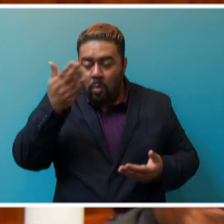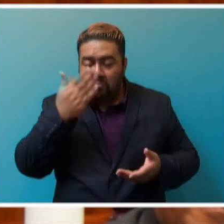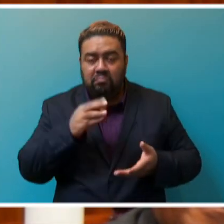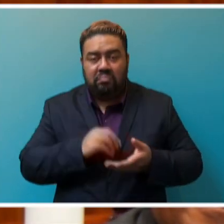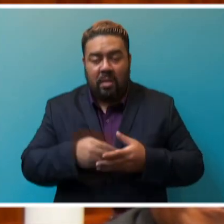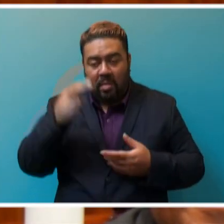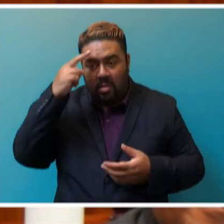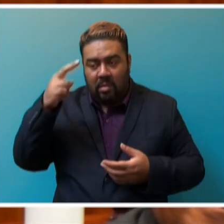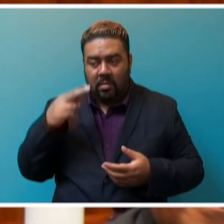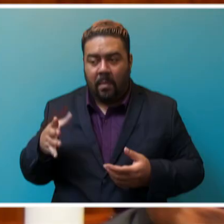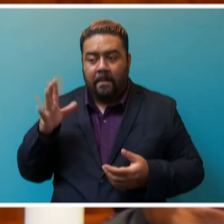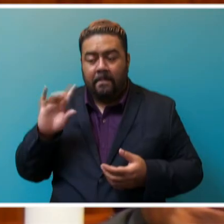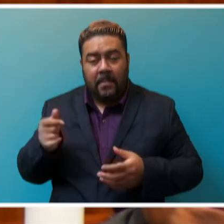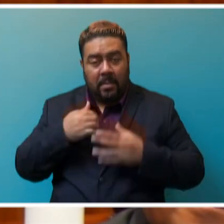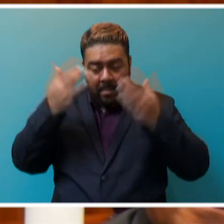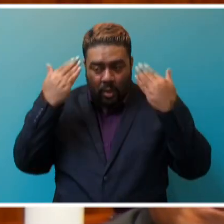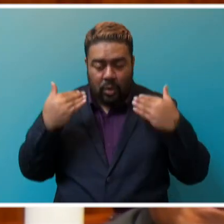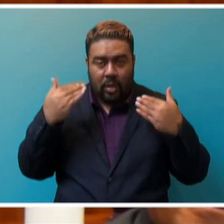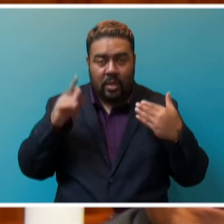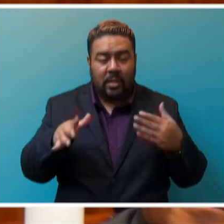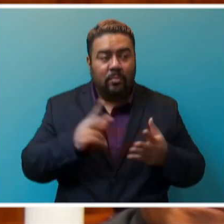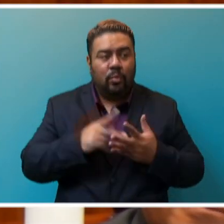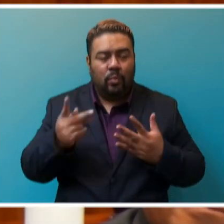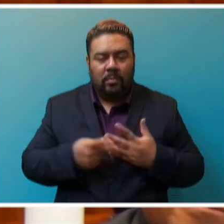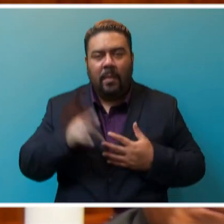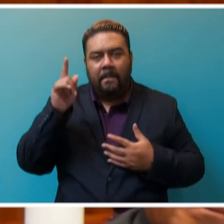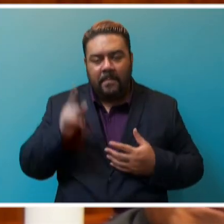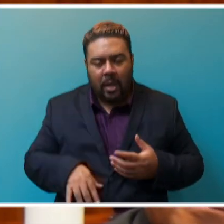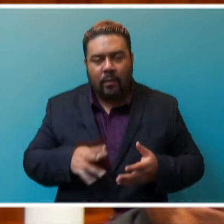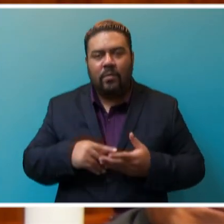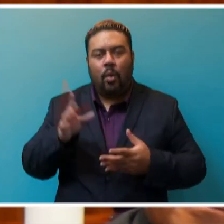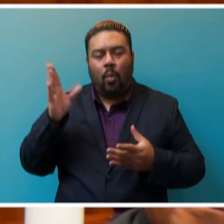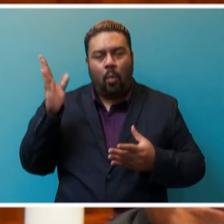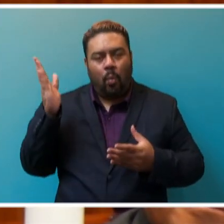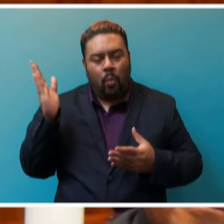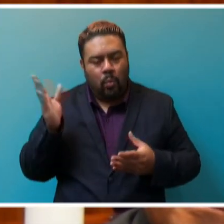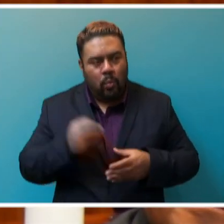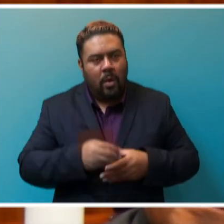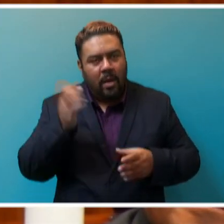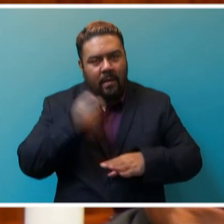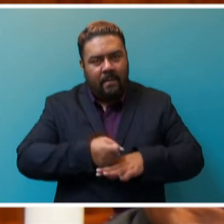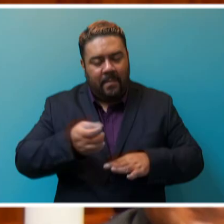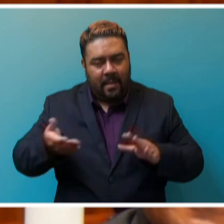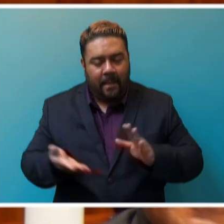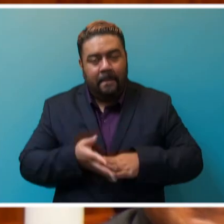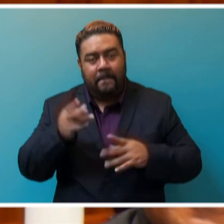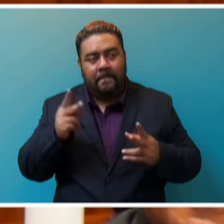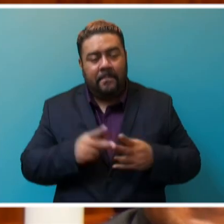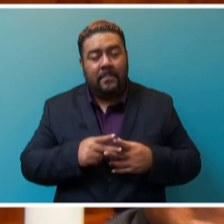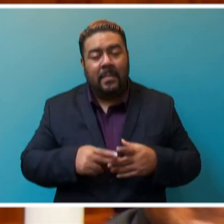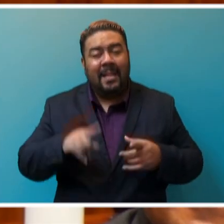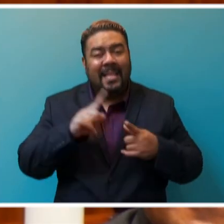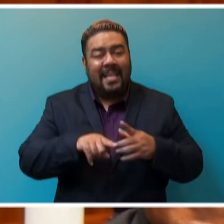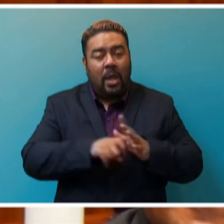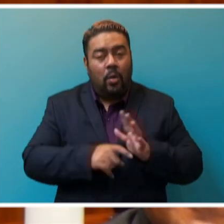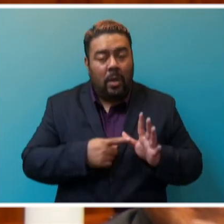nation. Mr. Speaker, sir, these initiatives are part of the coalition government's broader agenda, underpinned by the review of the ERA.